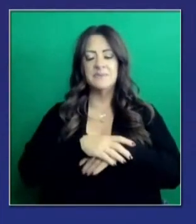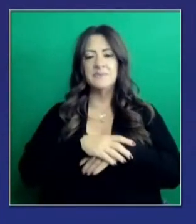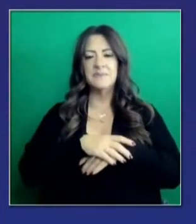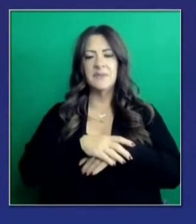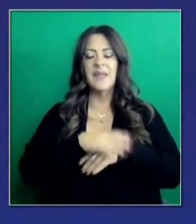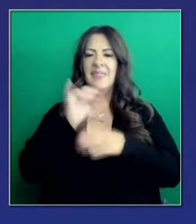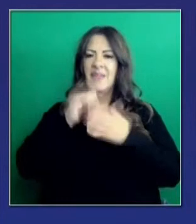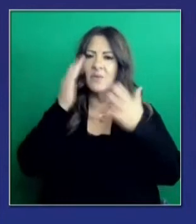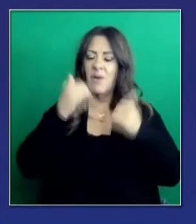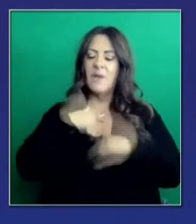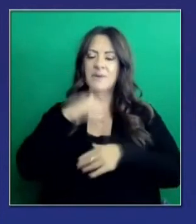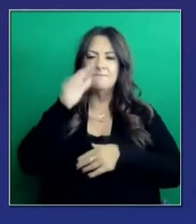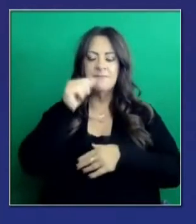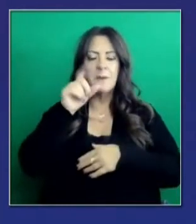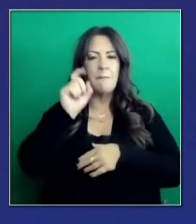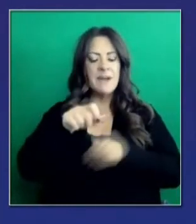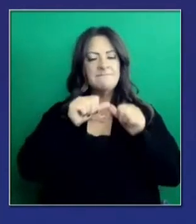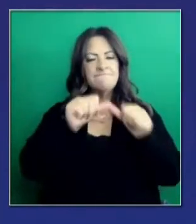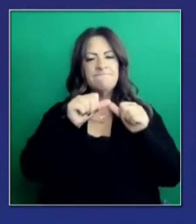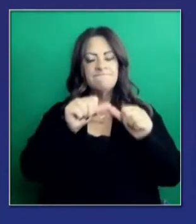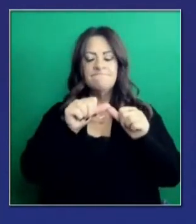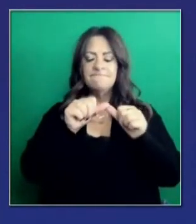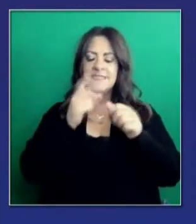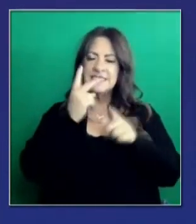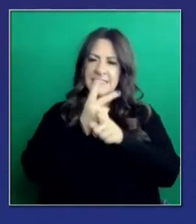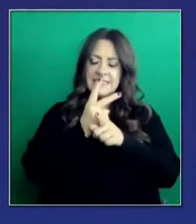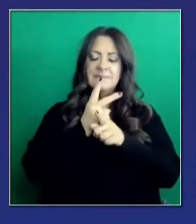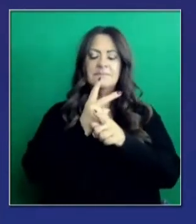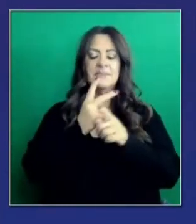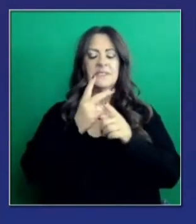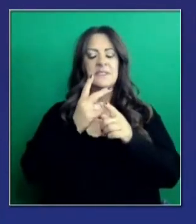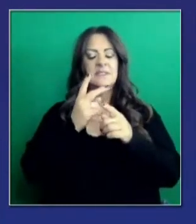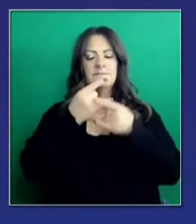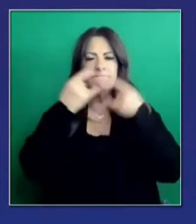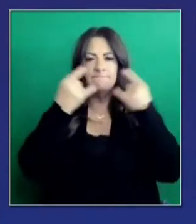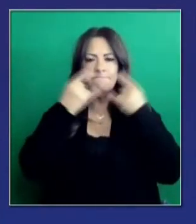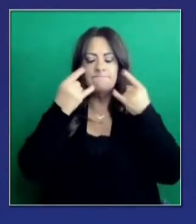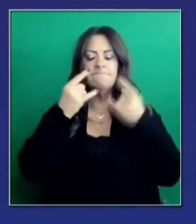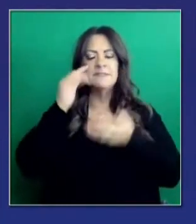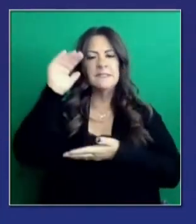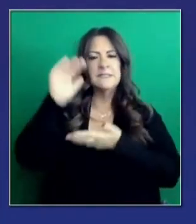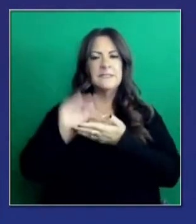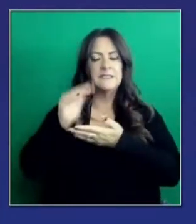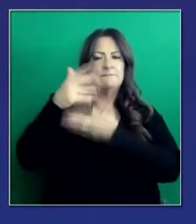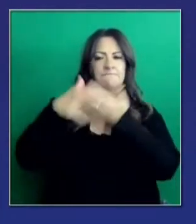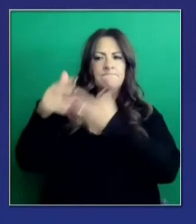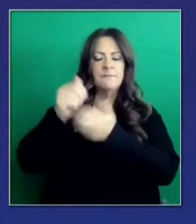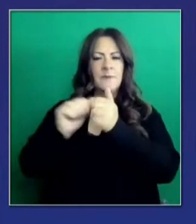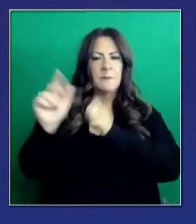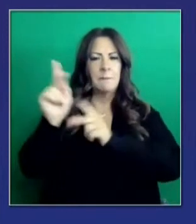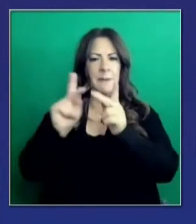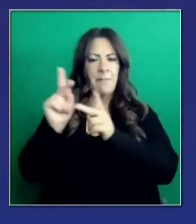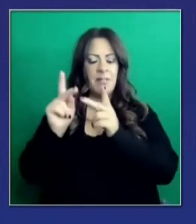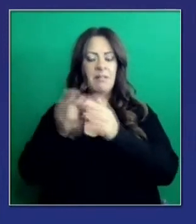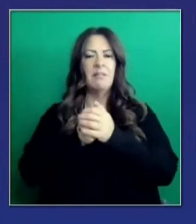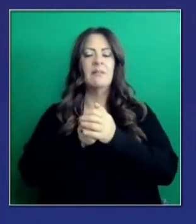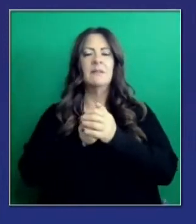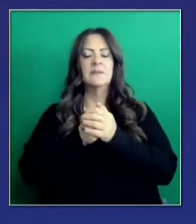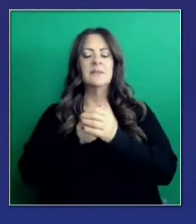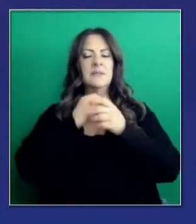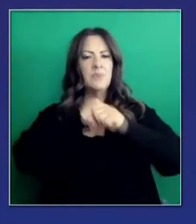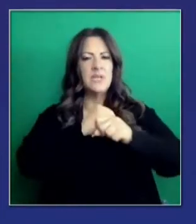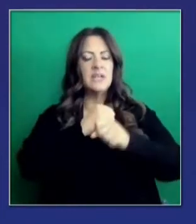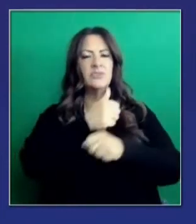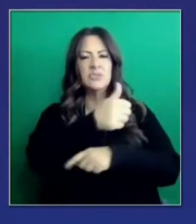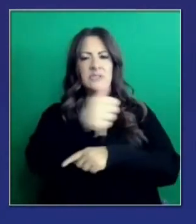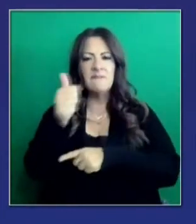vigilance, avoiding mixing, and continuing to do what we must to protect ourselves and our loved ones, and more